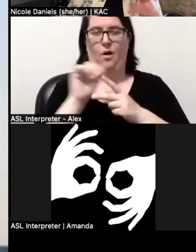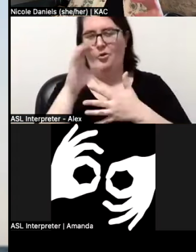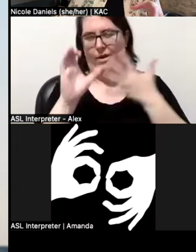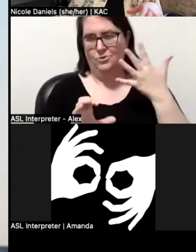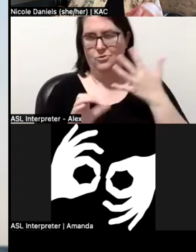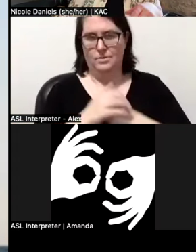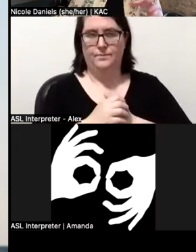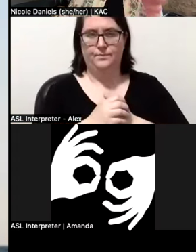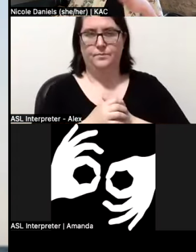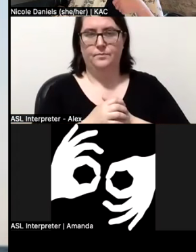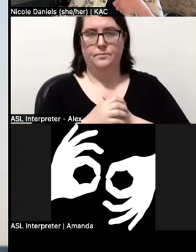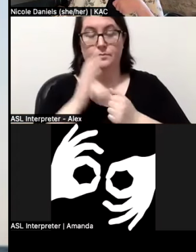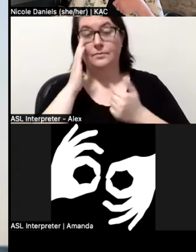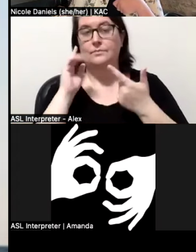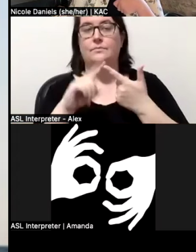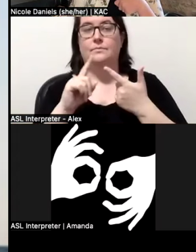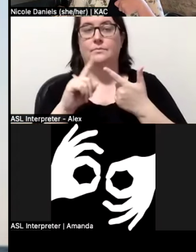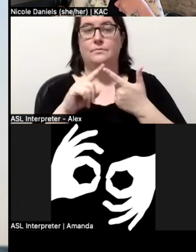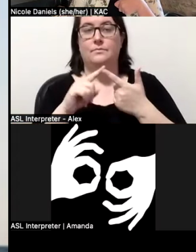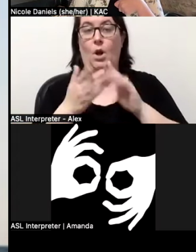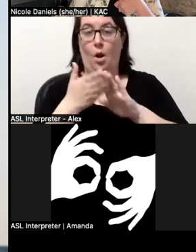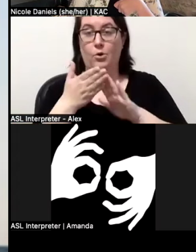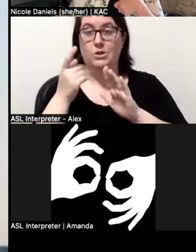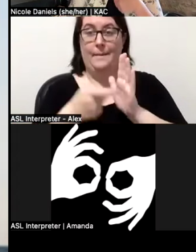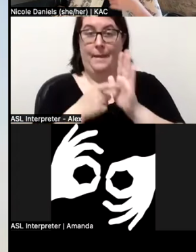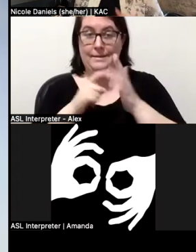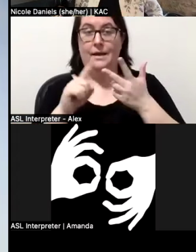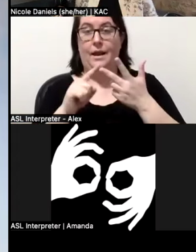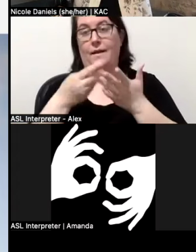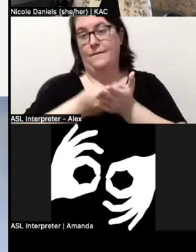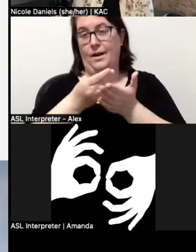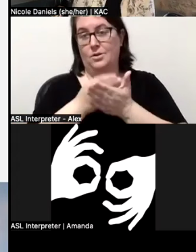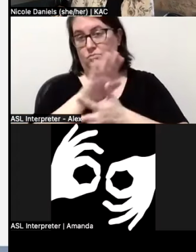the operations and mandate and the financial headings.